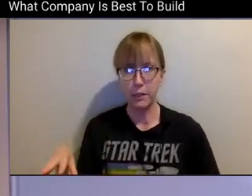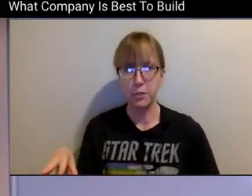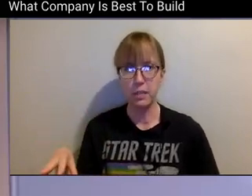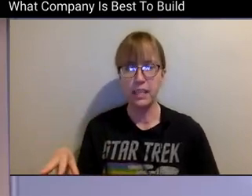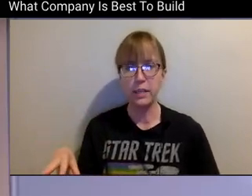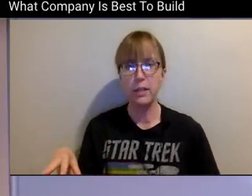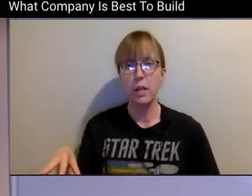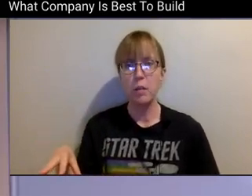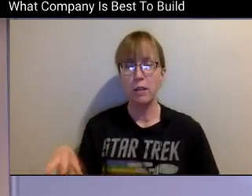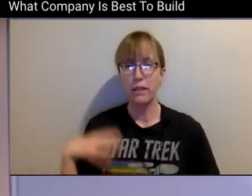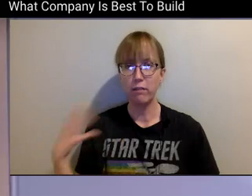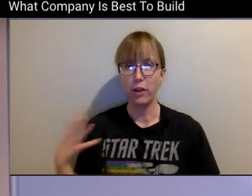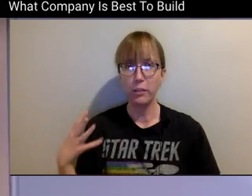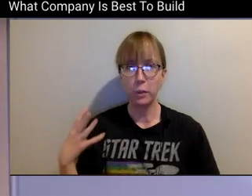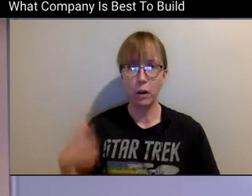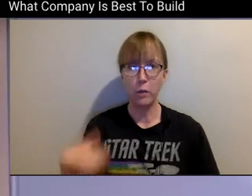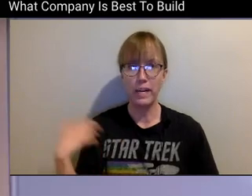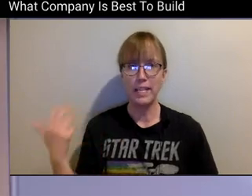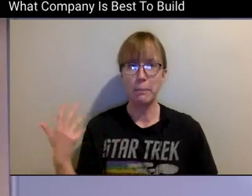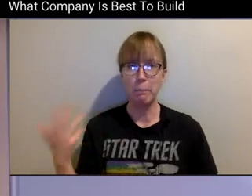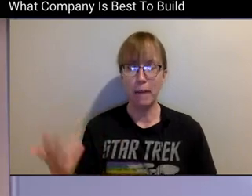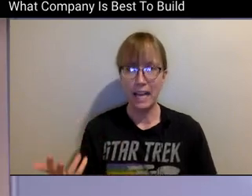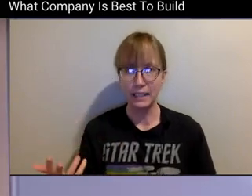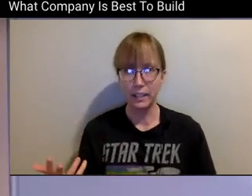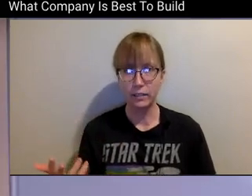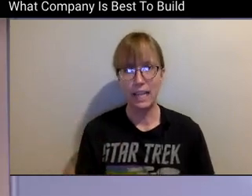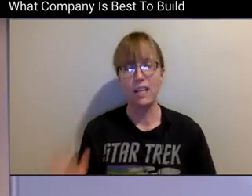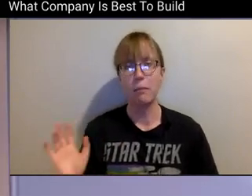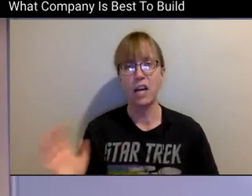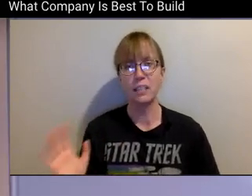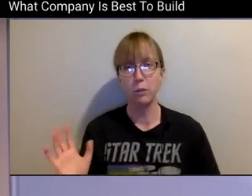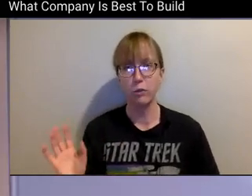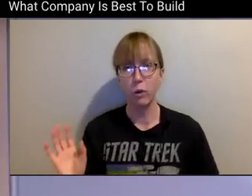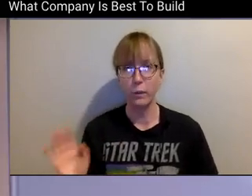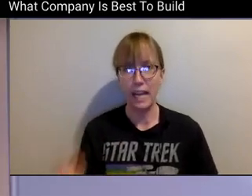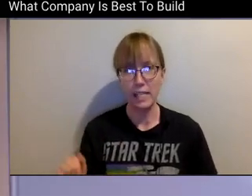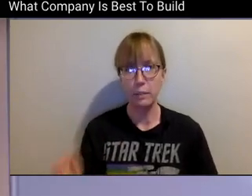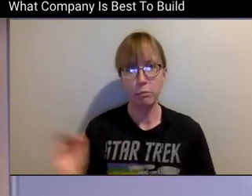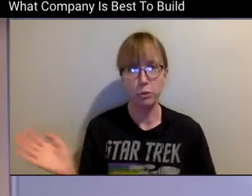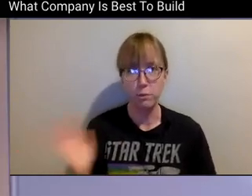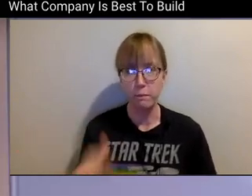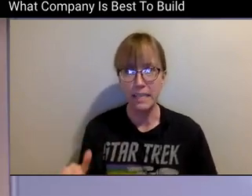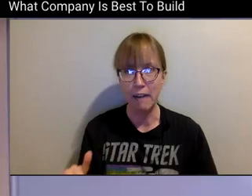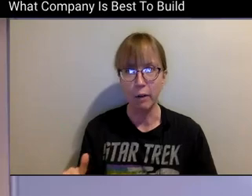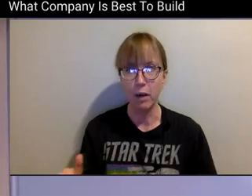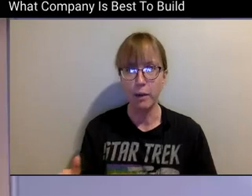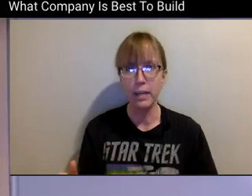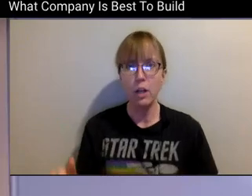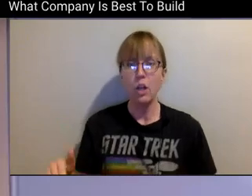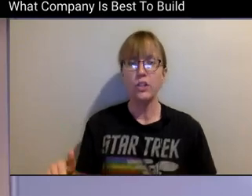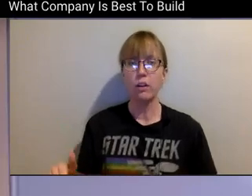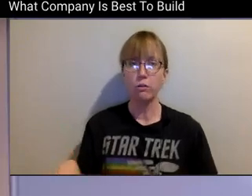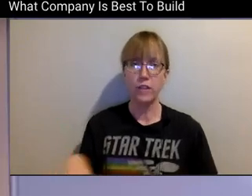market partners beneath you, but the volume requirement is massive and impossible for only 8 people to meet that